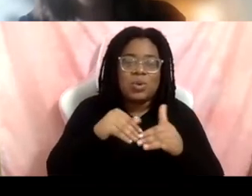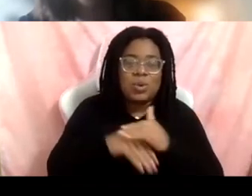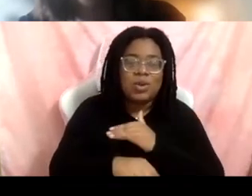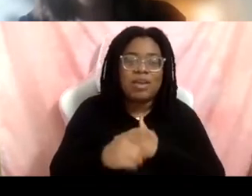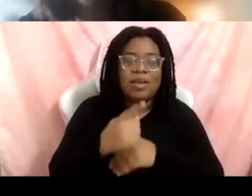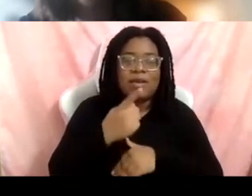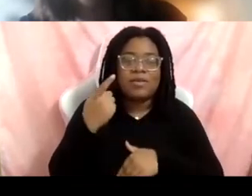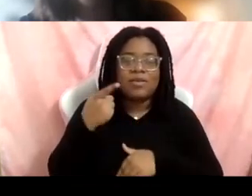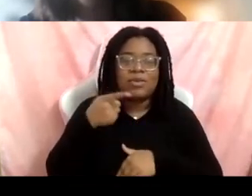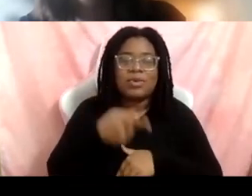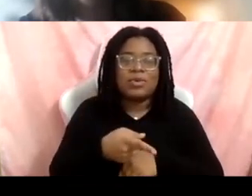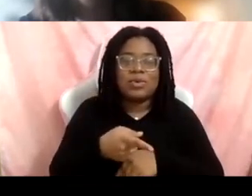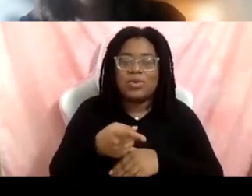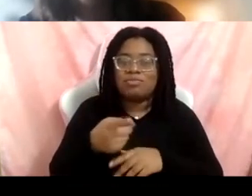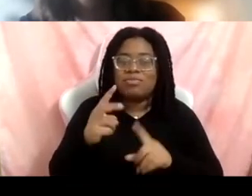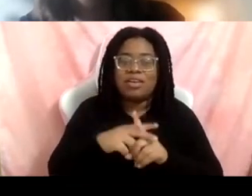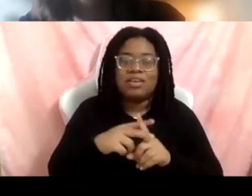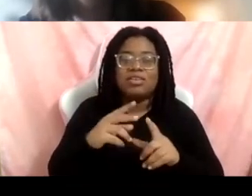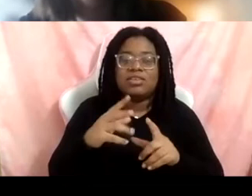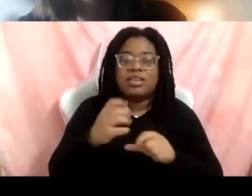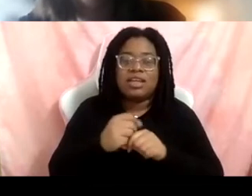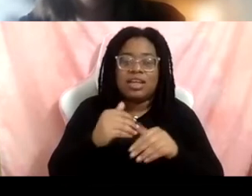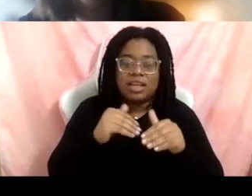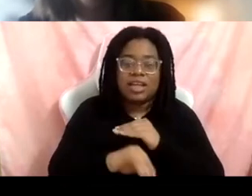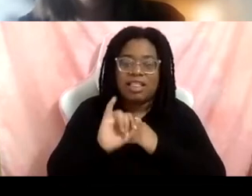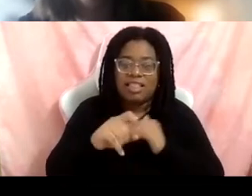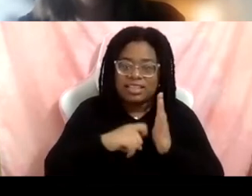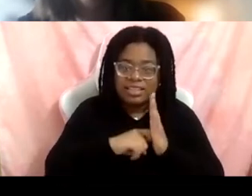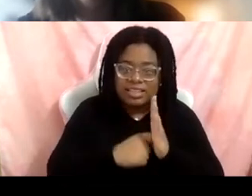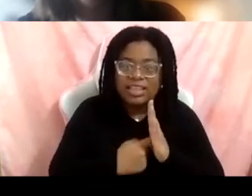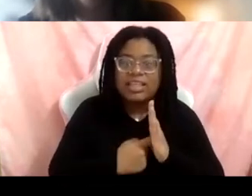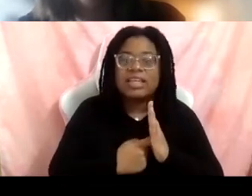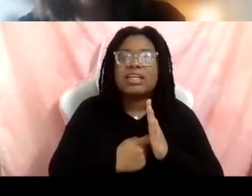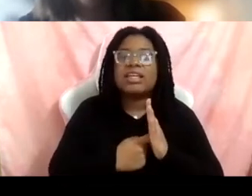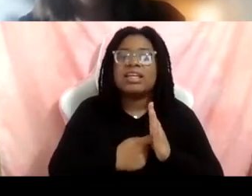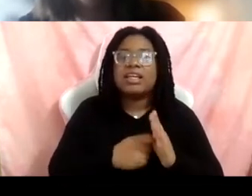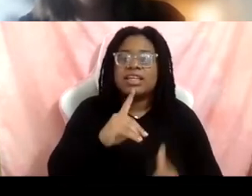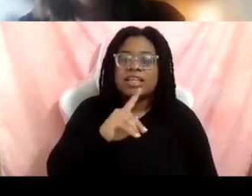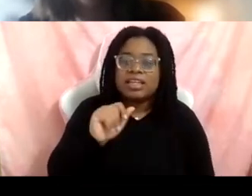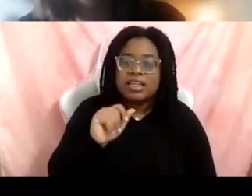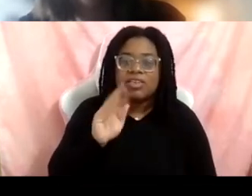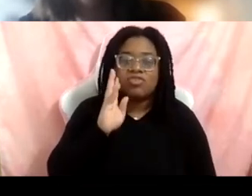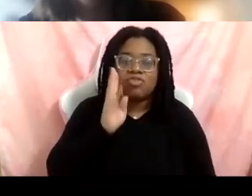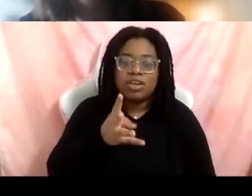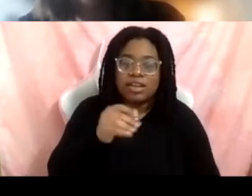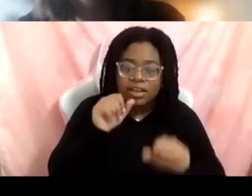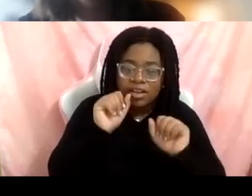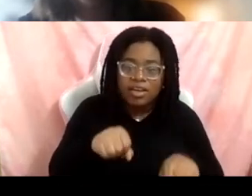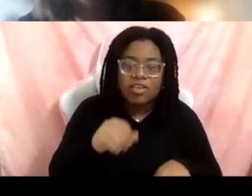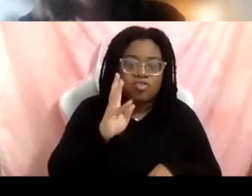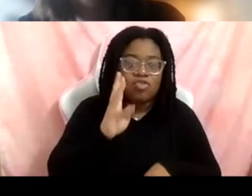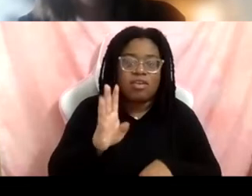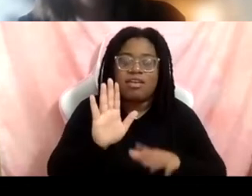your application got you in on merits, and that's the key thing, that disabled creatives are allowed, can create